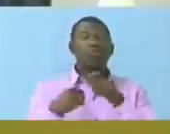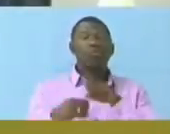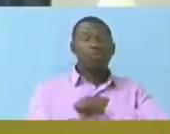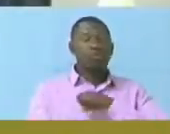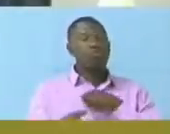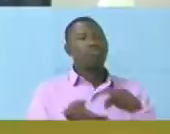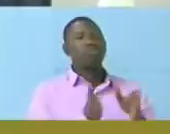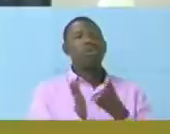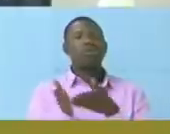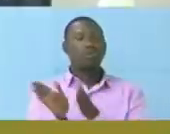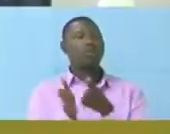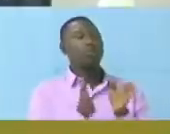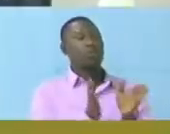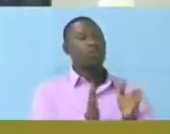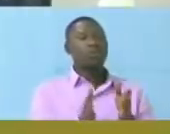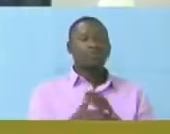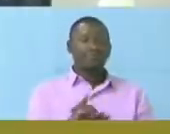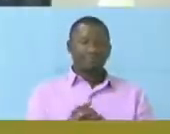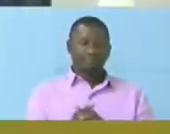So that